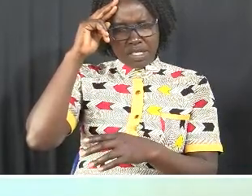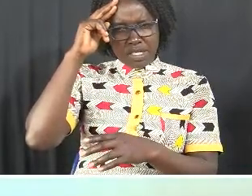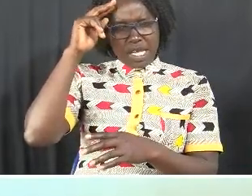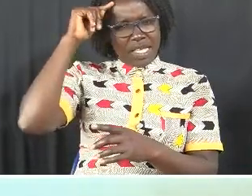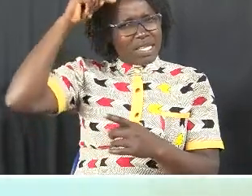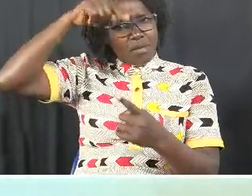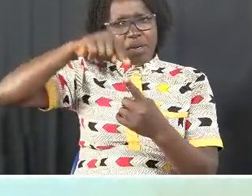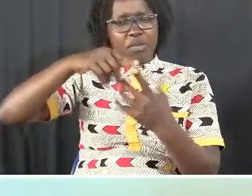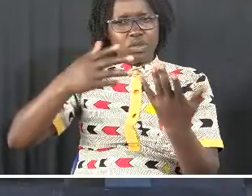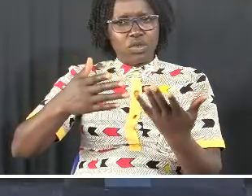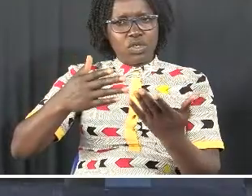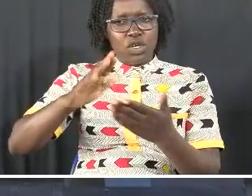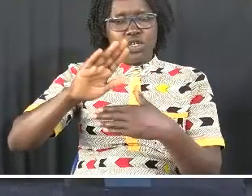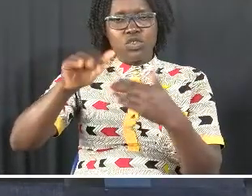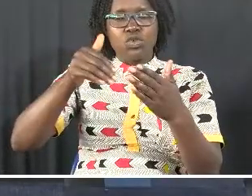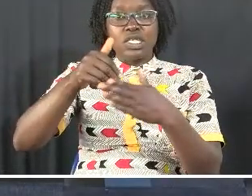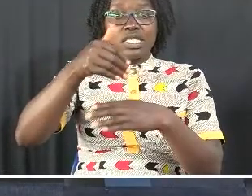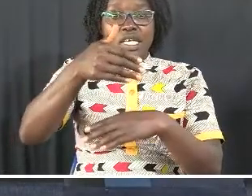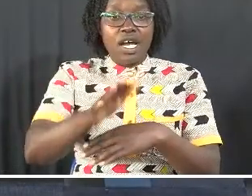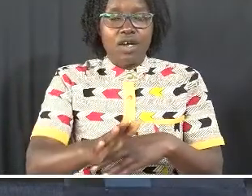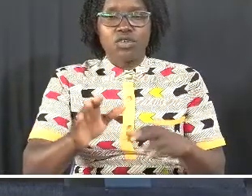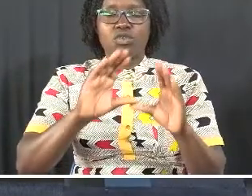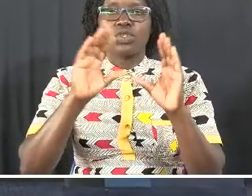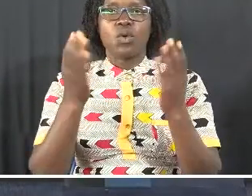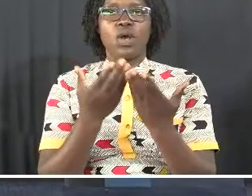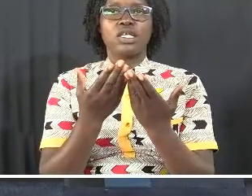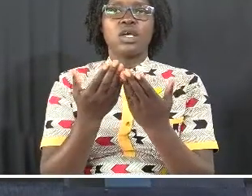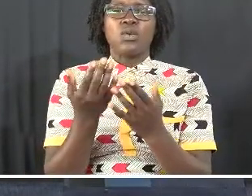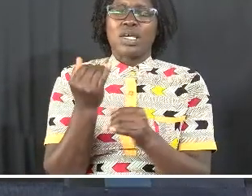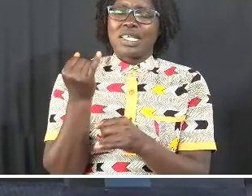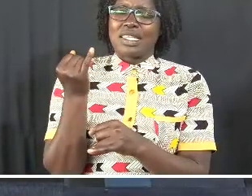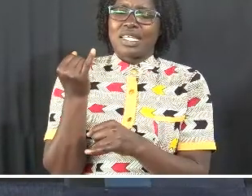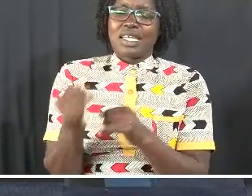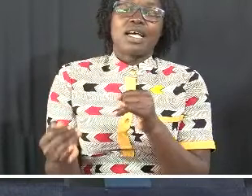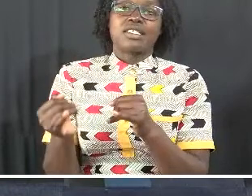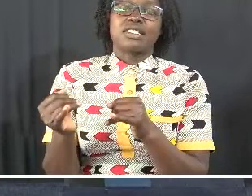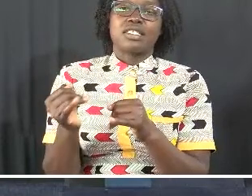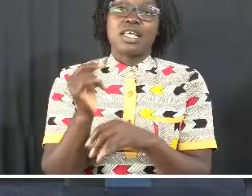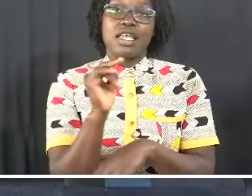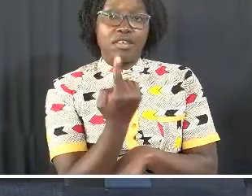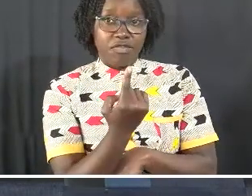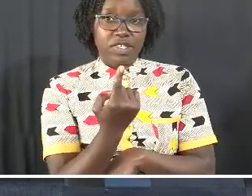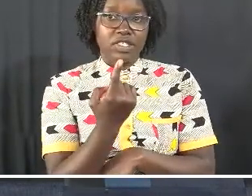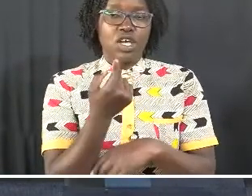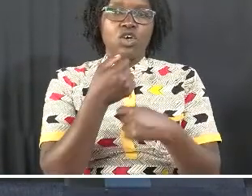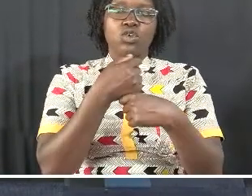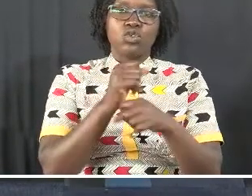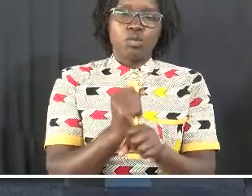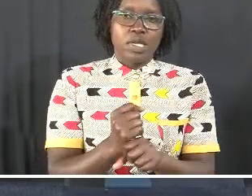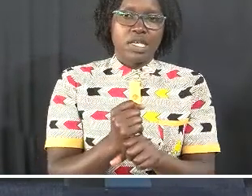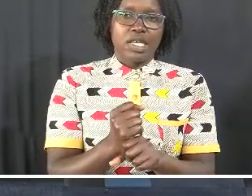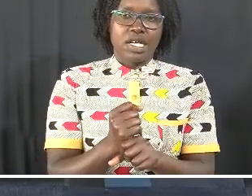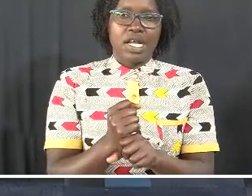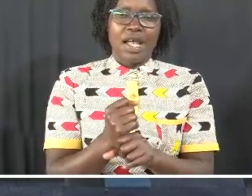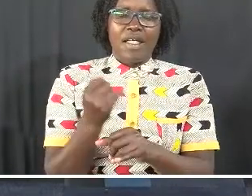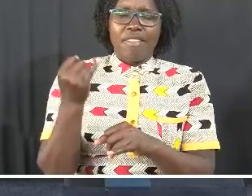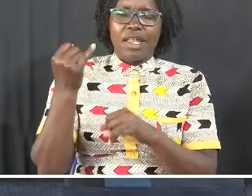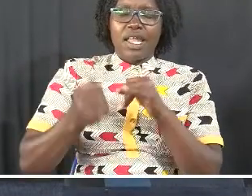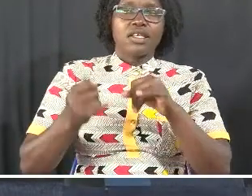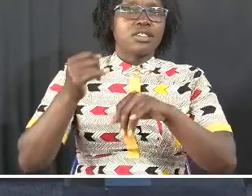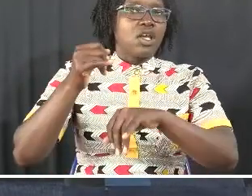world. We are actually in the last stages to make the last